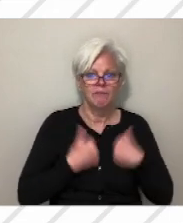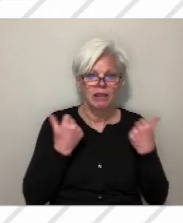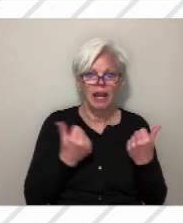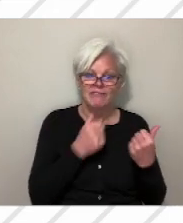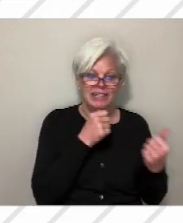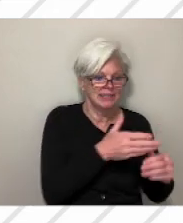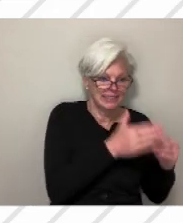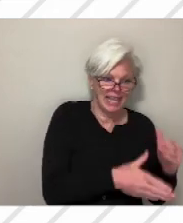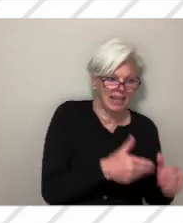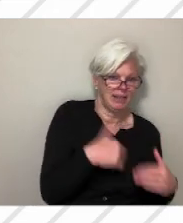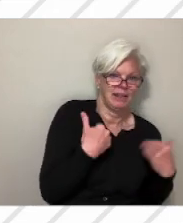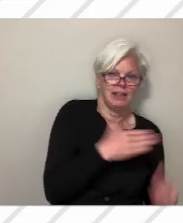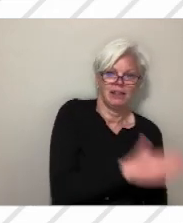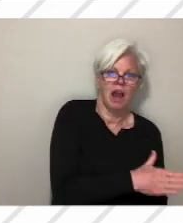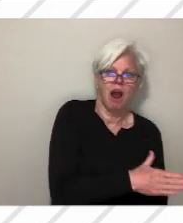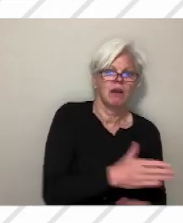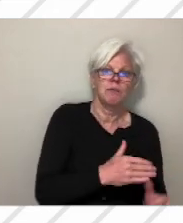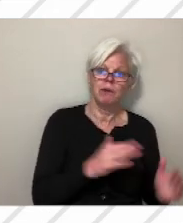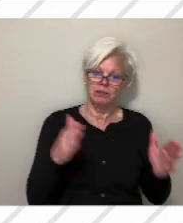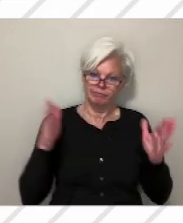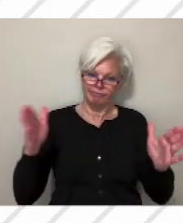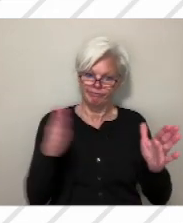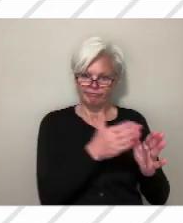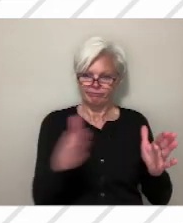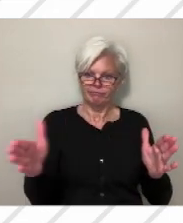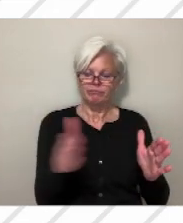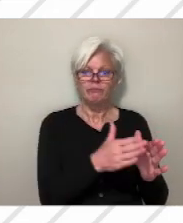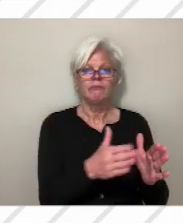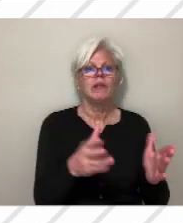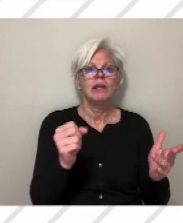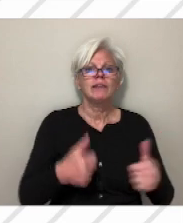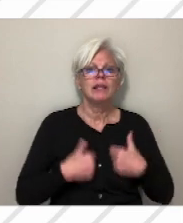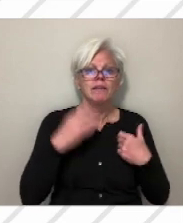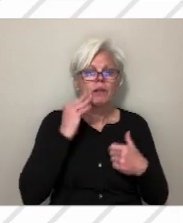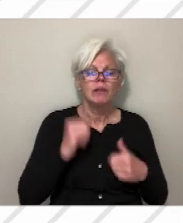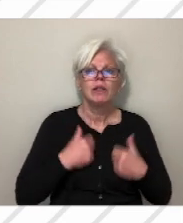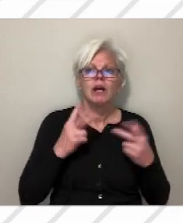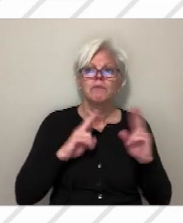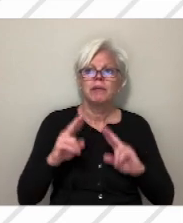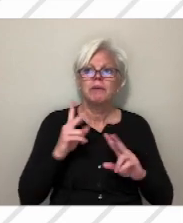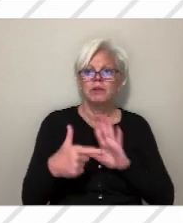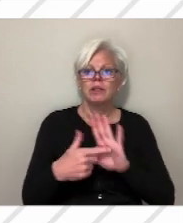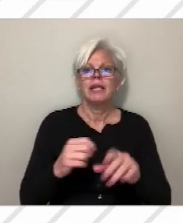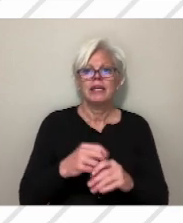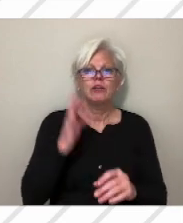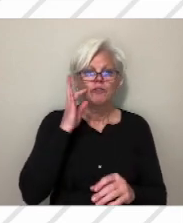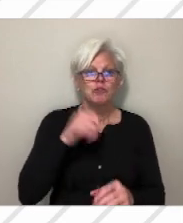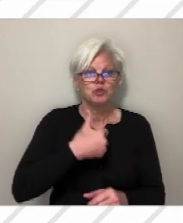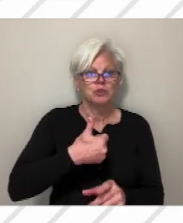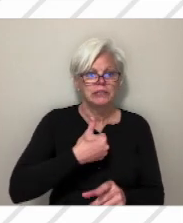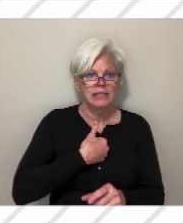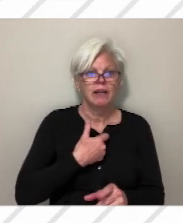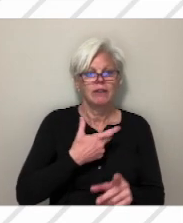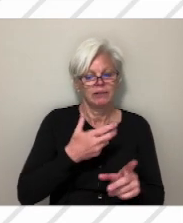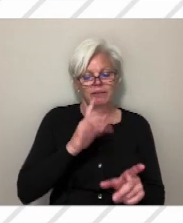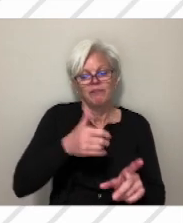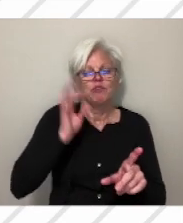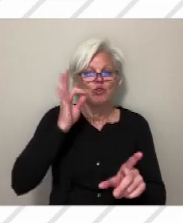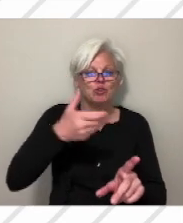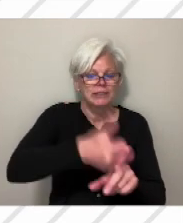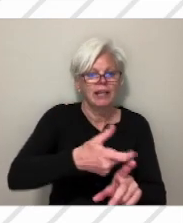people engage in, that the lived experience of young people is reflective in their future selves and development.